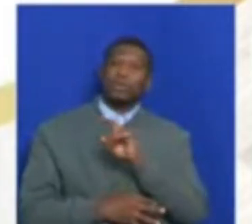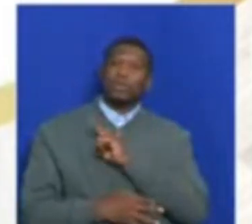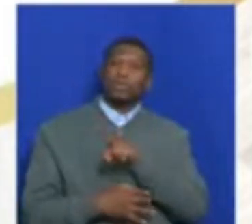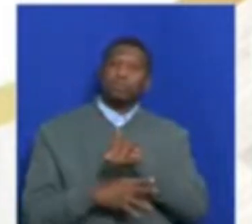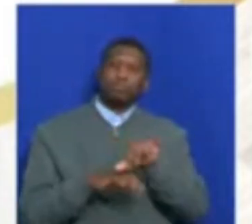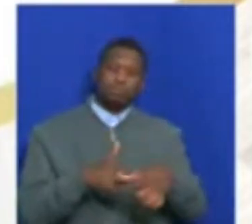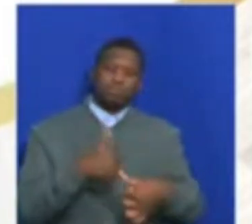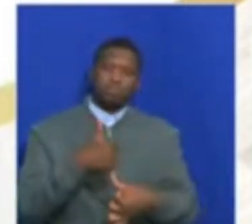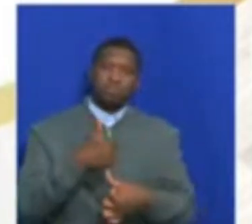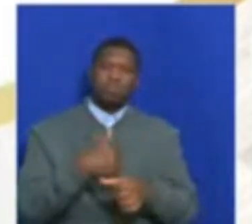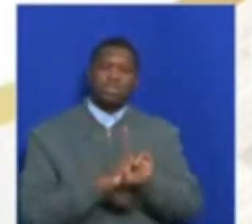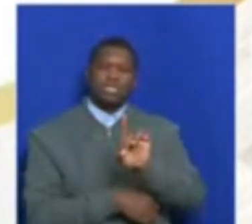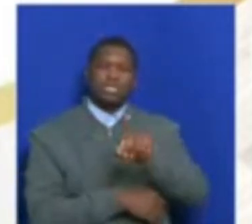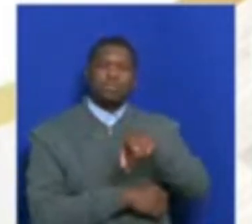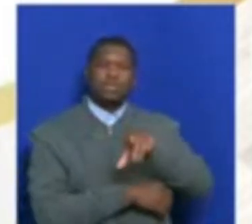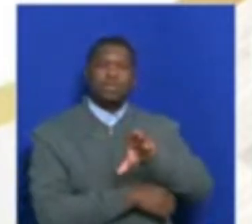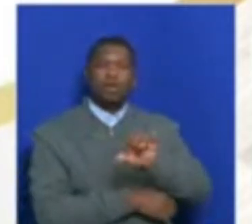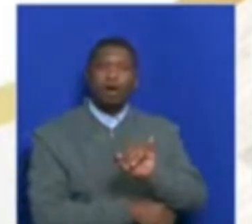And